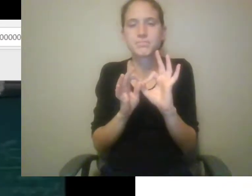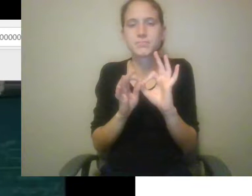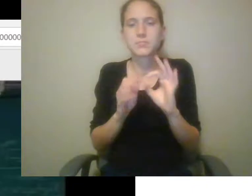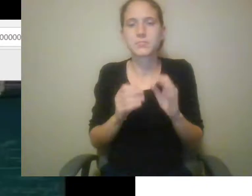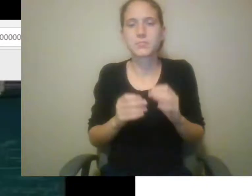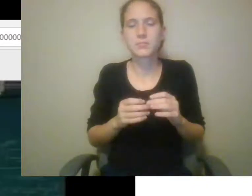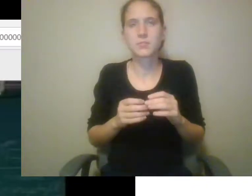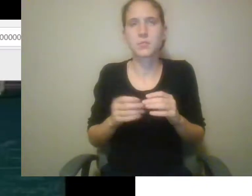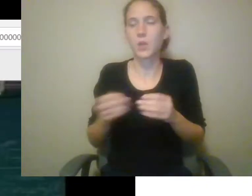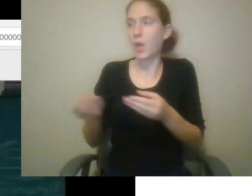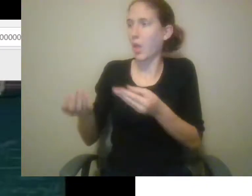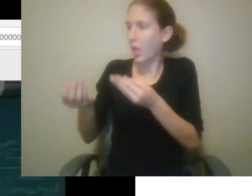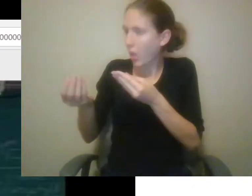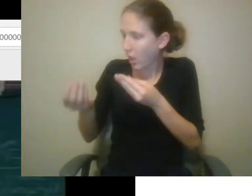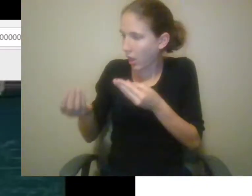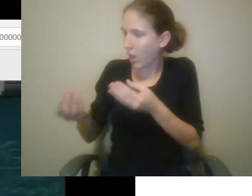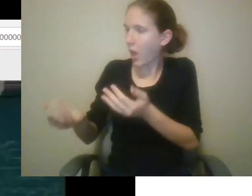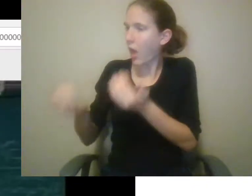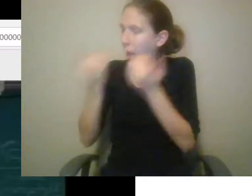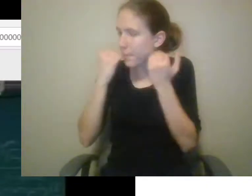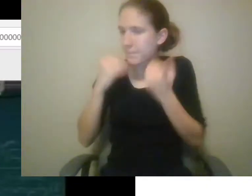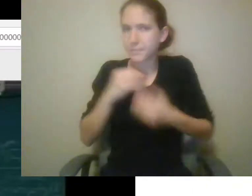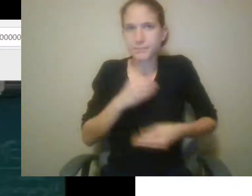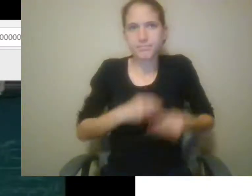create our food for us.